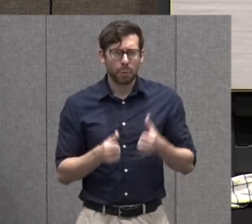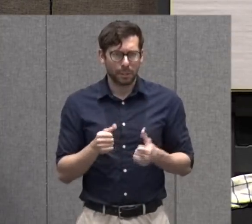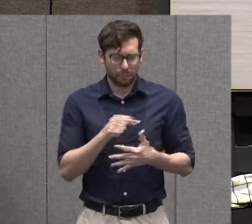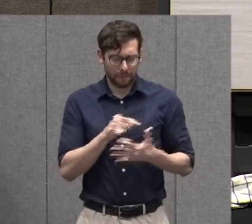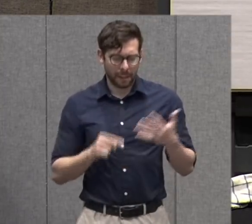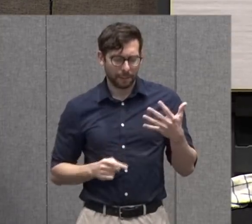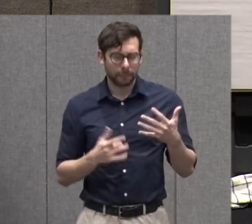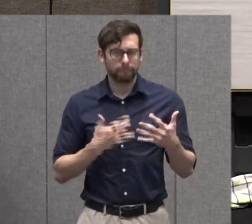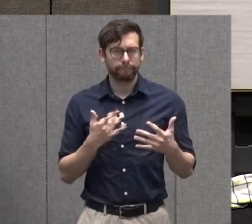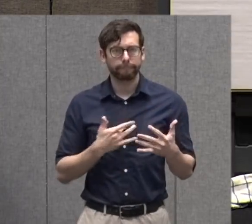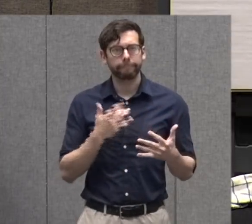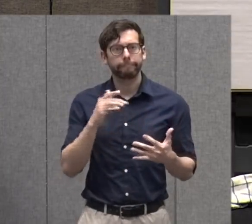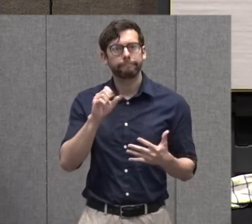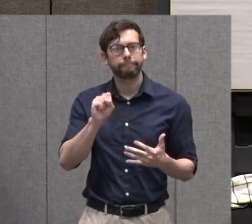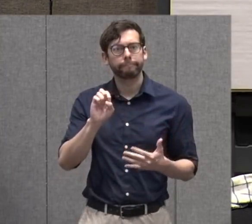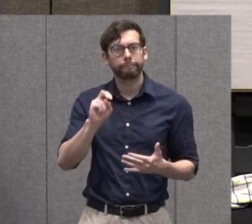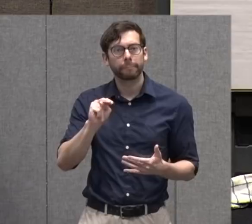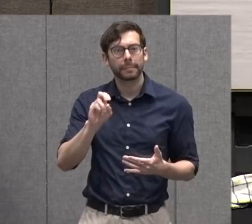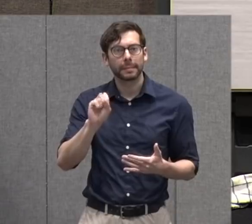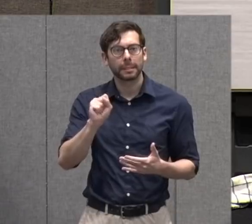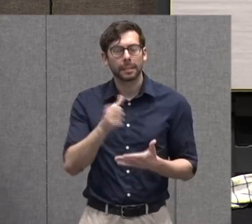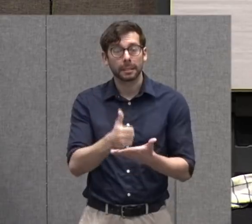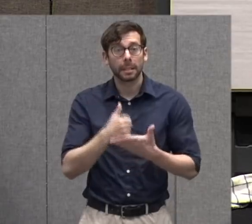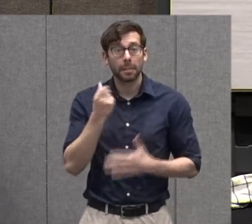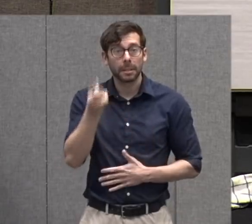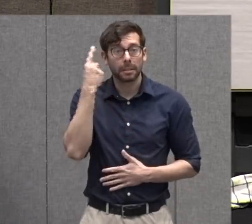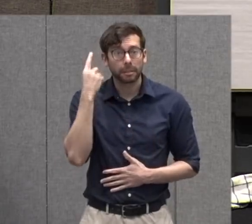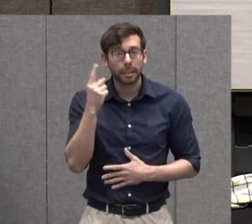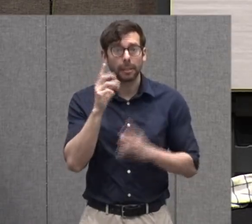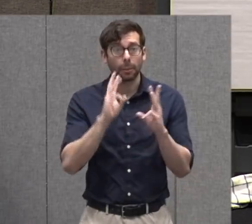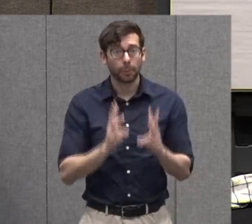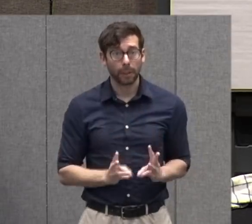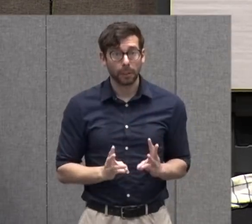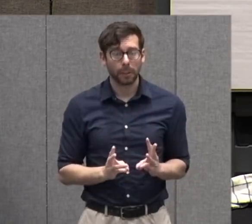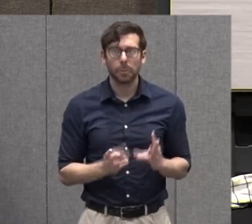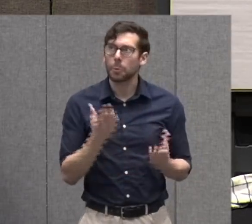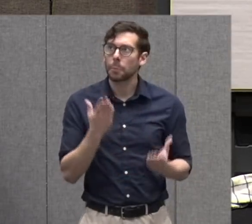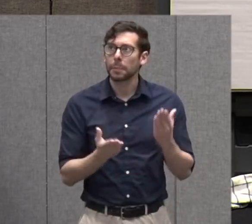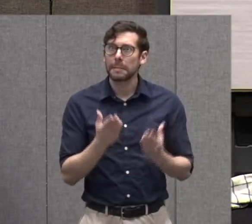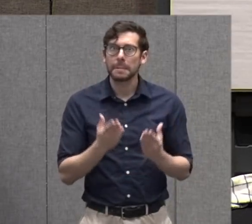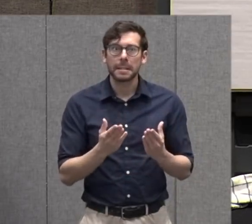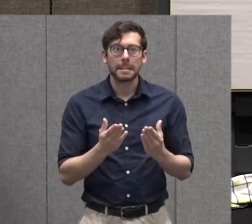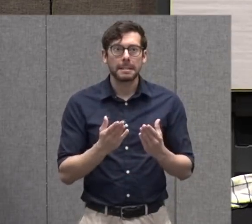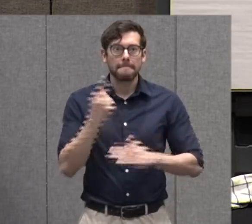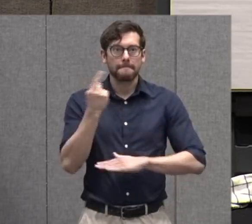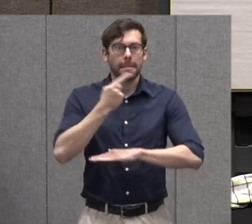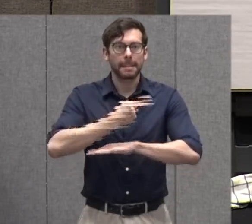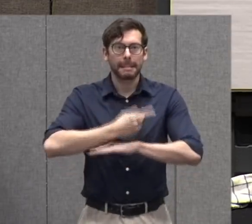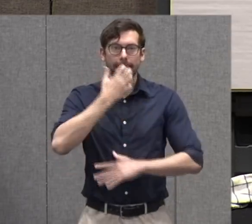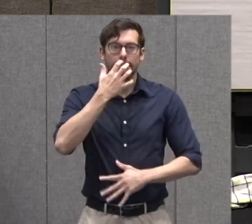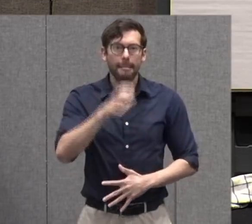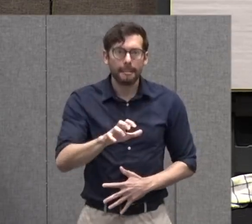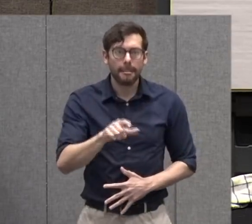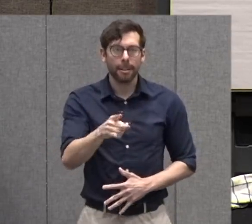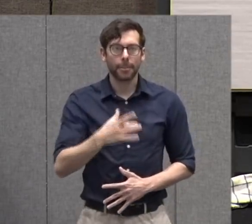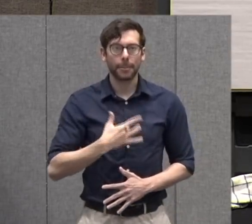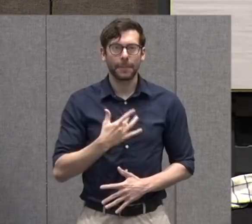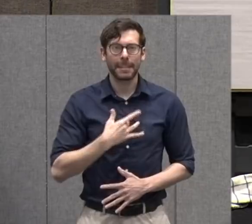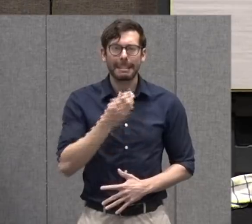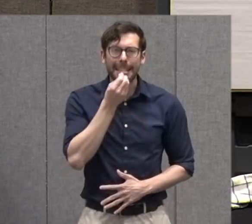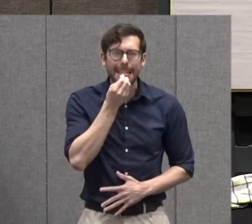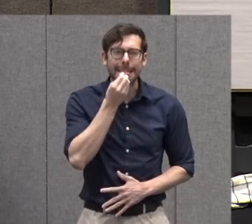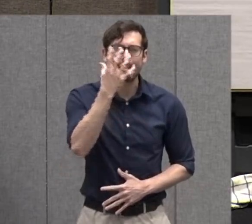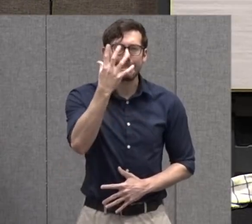is? So maybe on a hot day, you feel the heat, maybe you feel some sweat, maybe you're